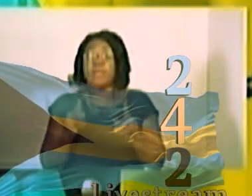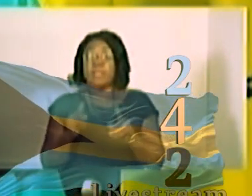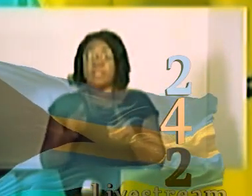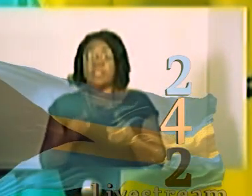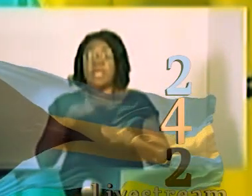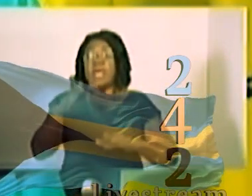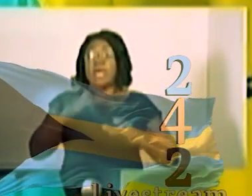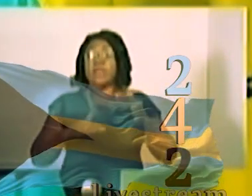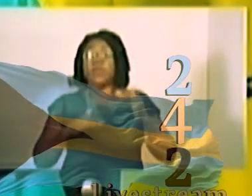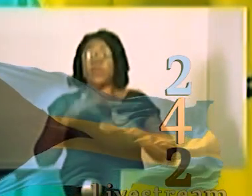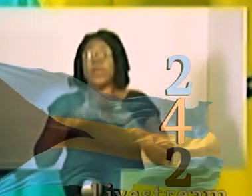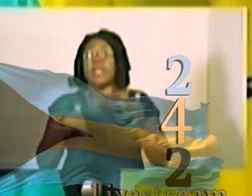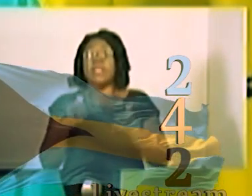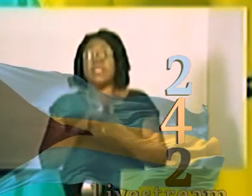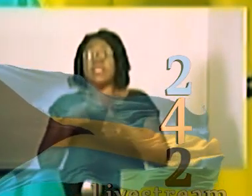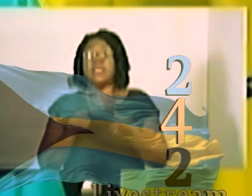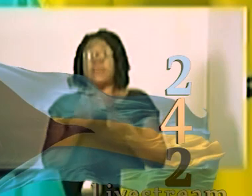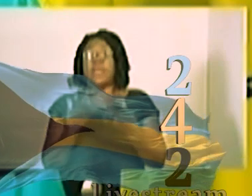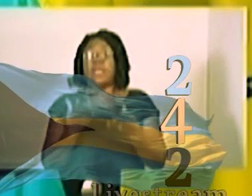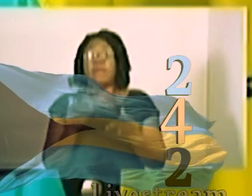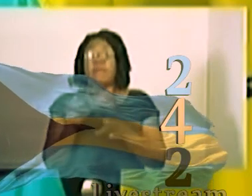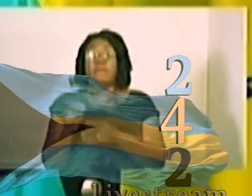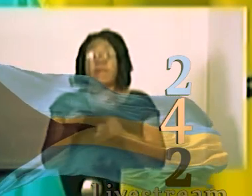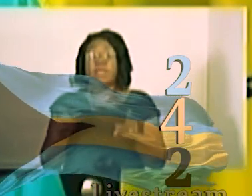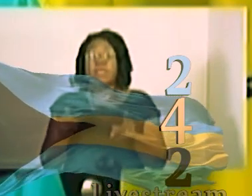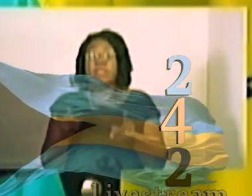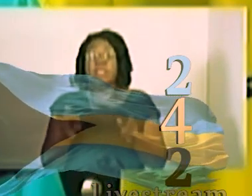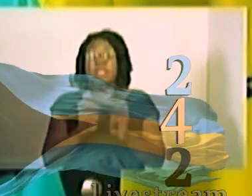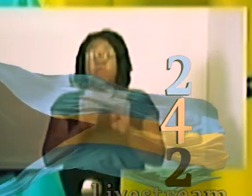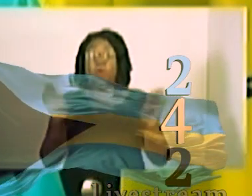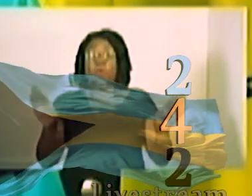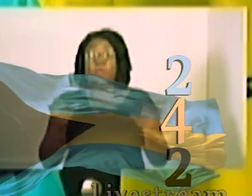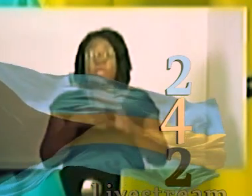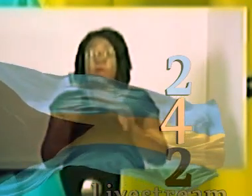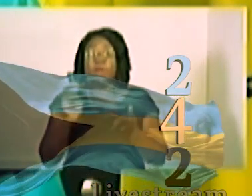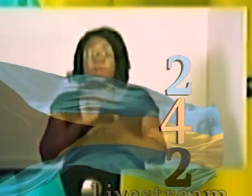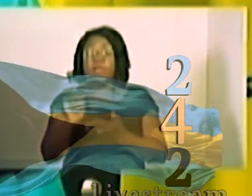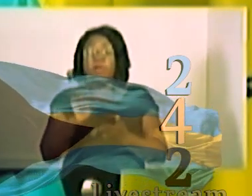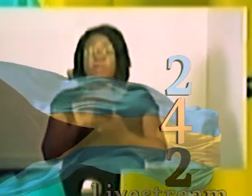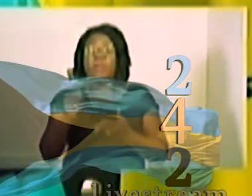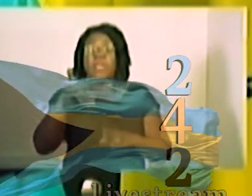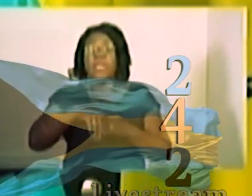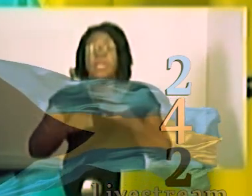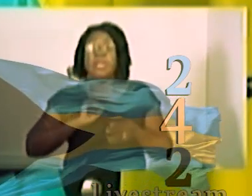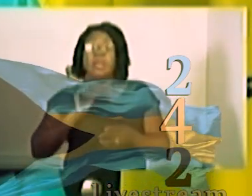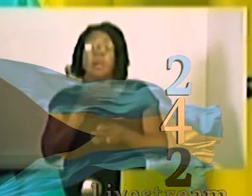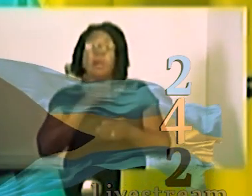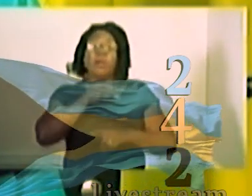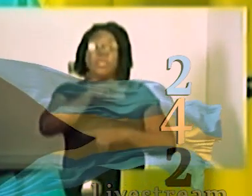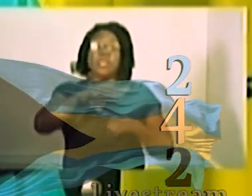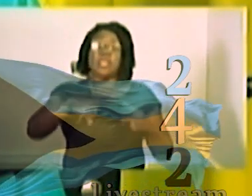factors in a phased reopening of the economy and our society.